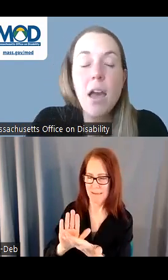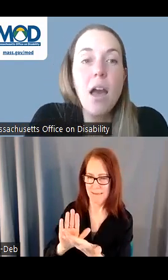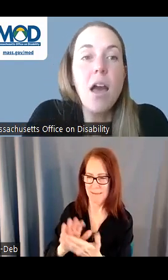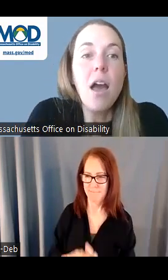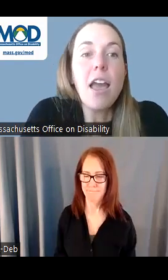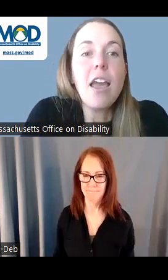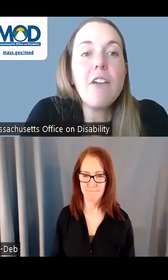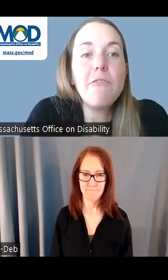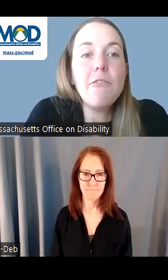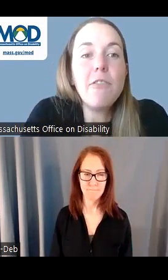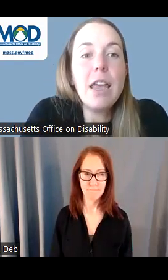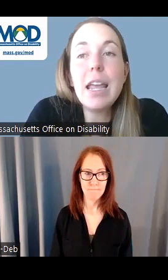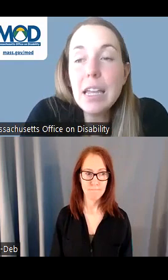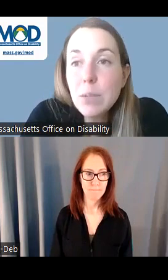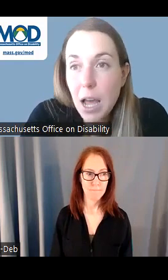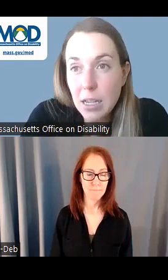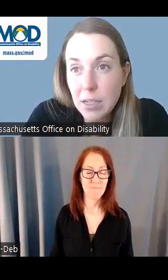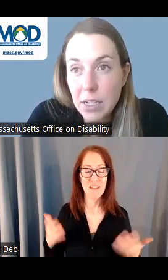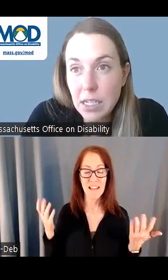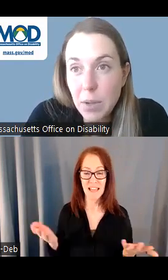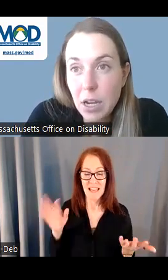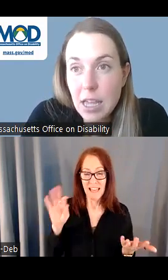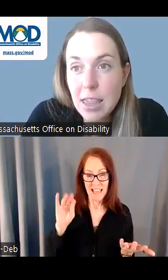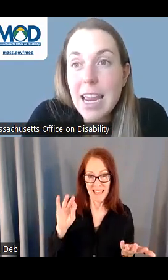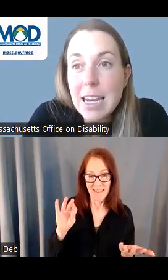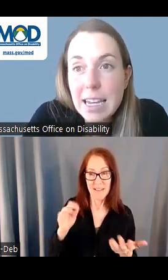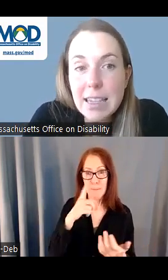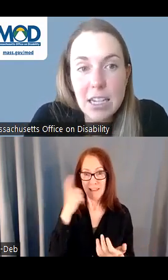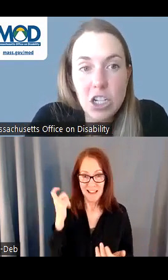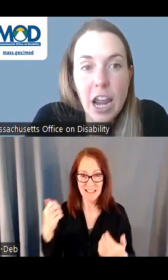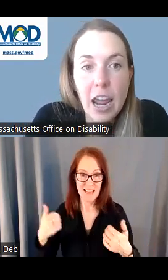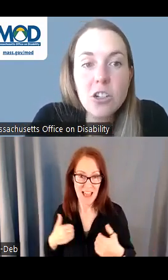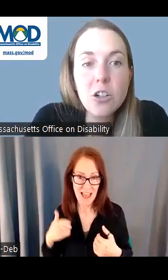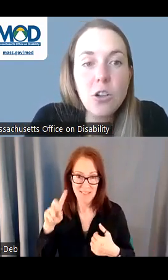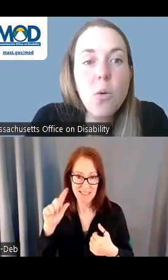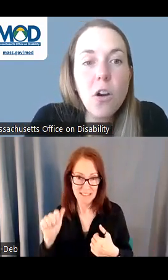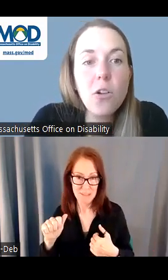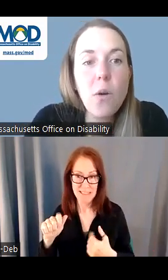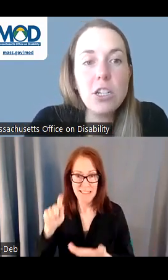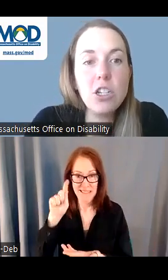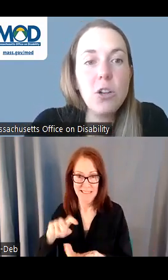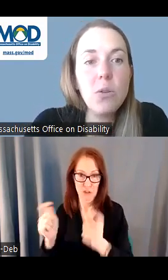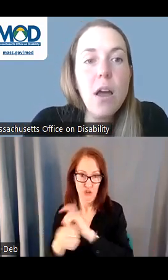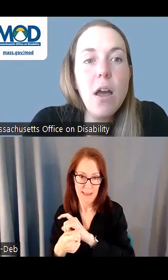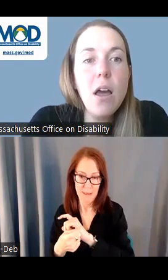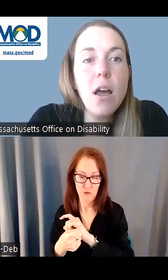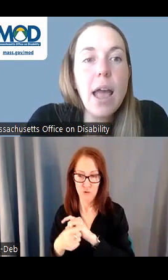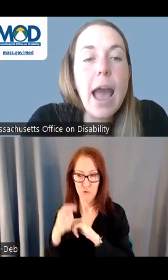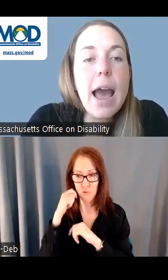way. If it is because of a disability that they need this change, you're going